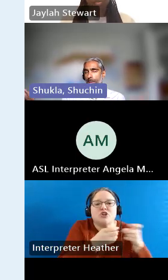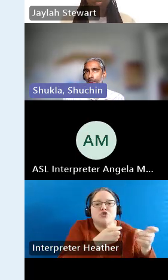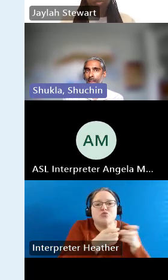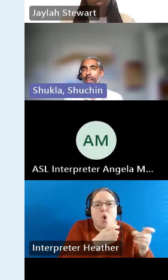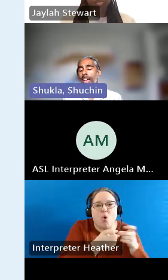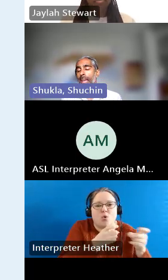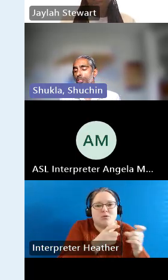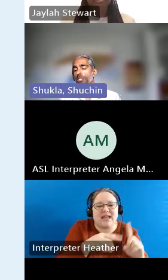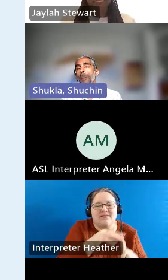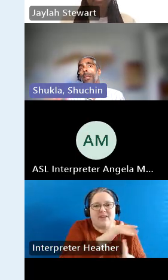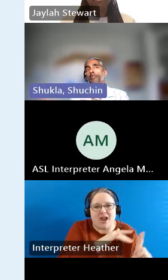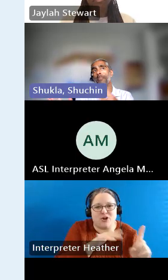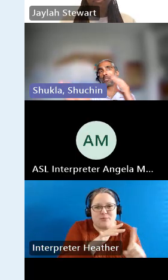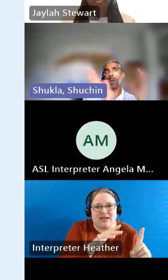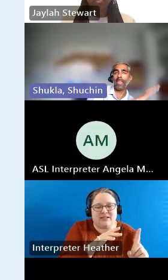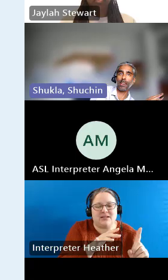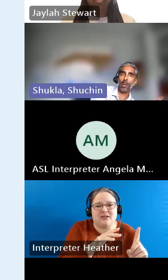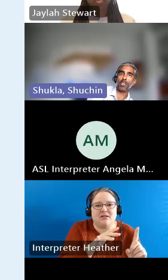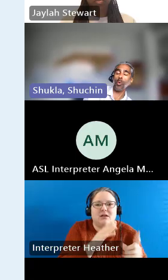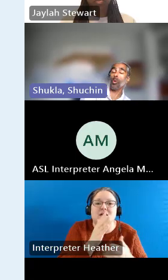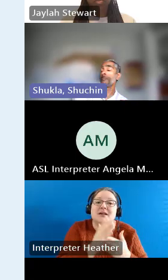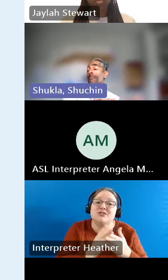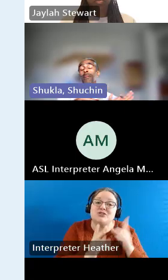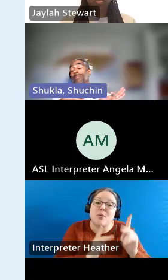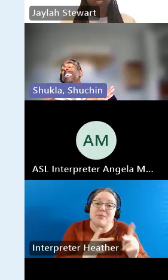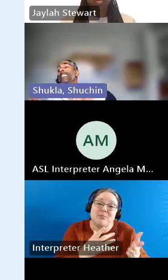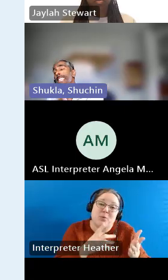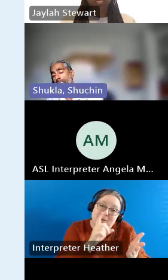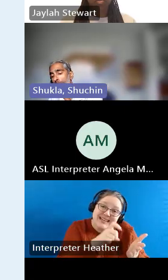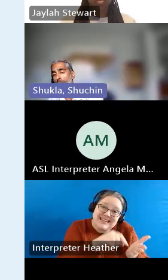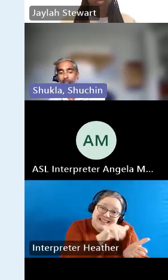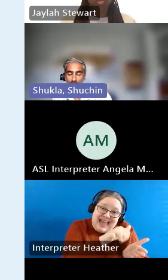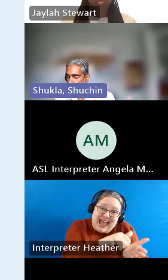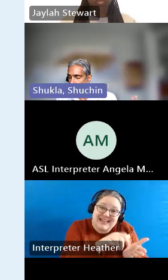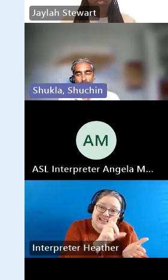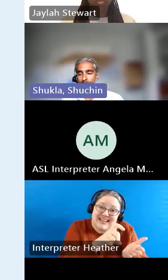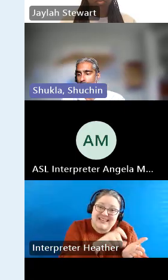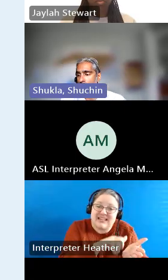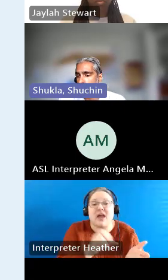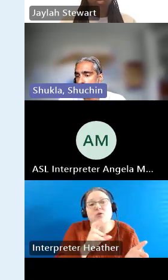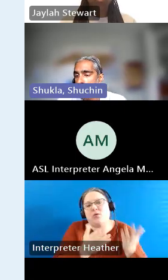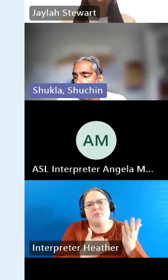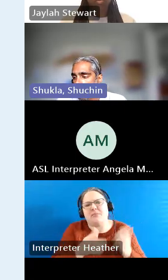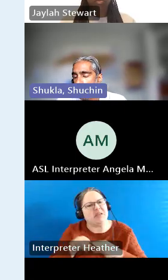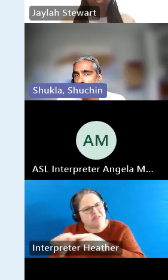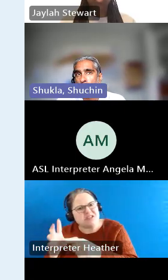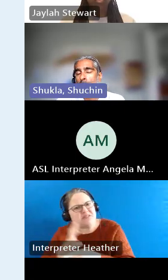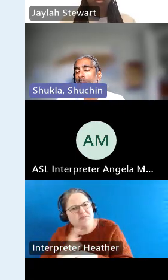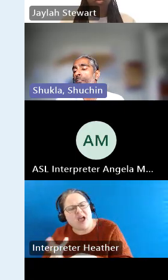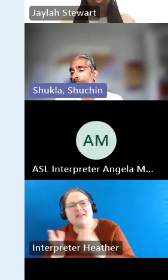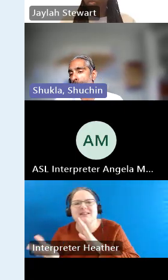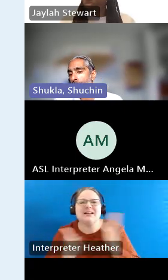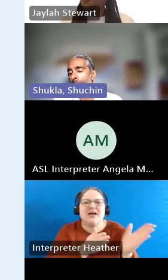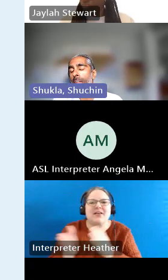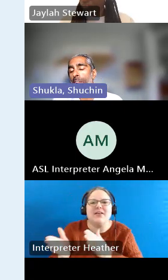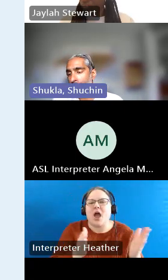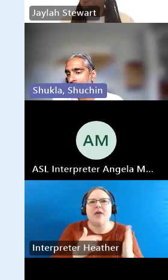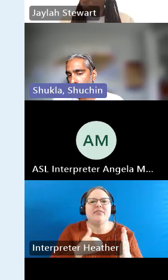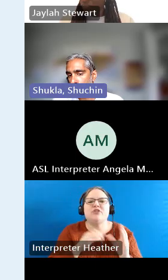as the OTP. And so some people might be drawn in that direction or need this other direction. I